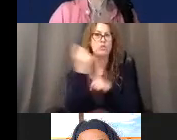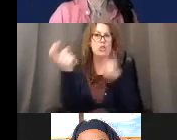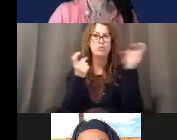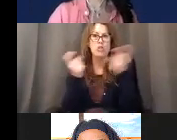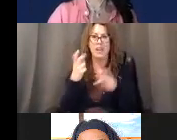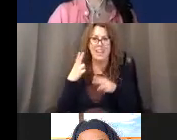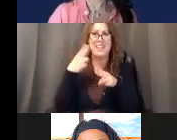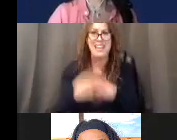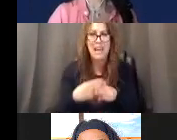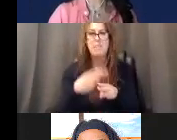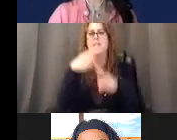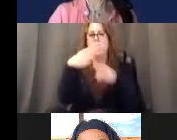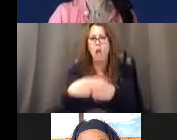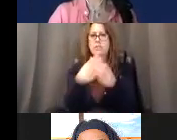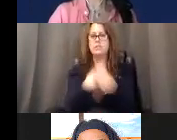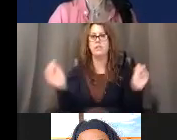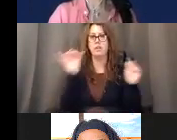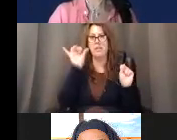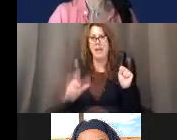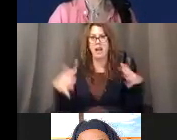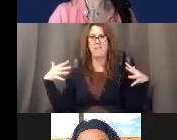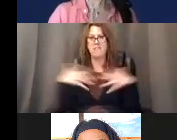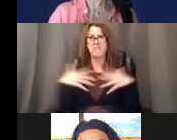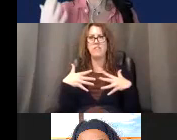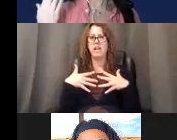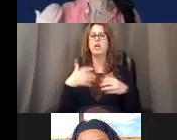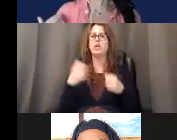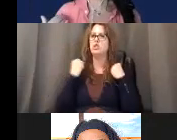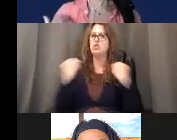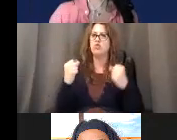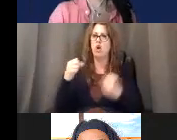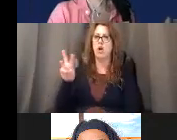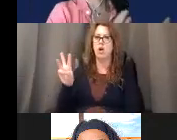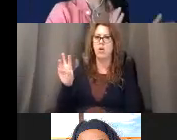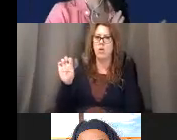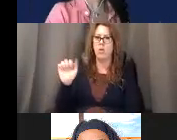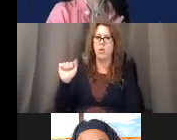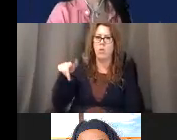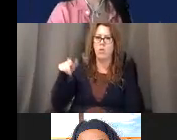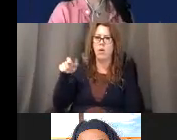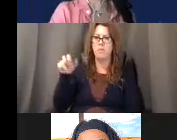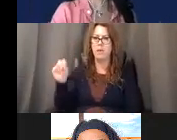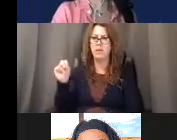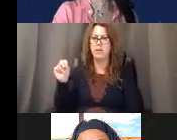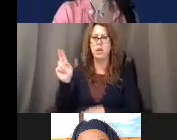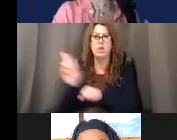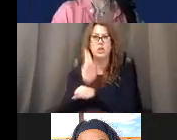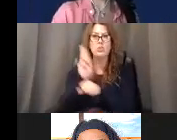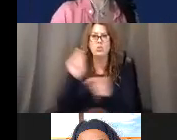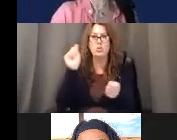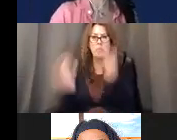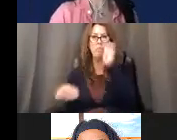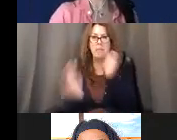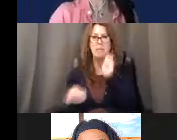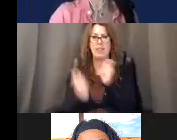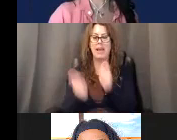is such a strong weapon for manipulation that it almost distracts us from the very things that we know